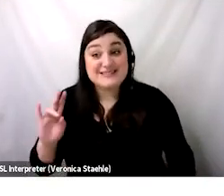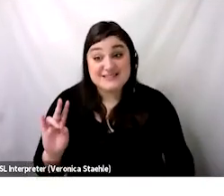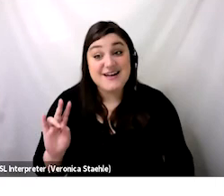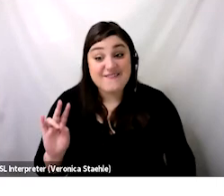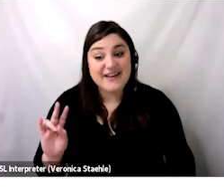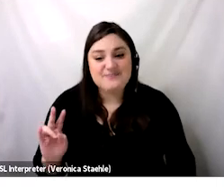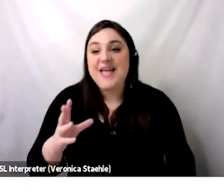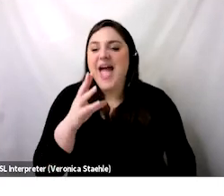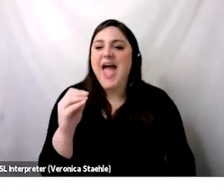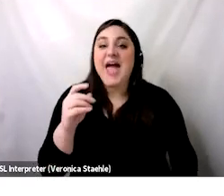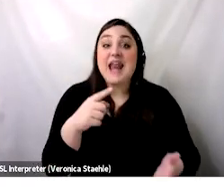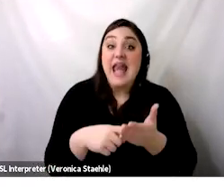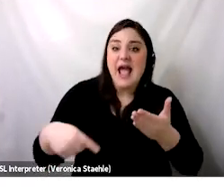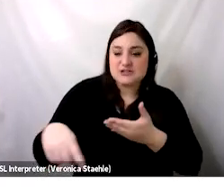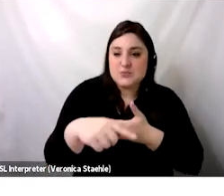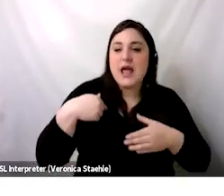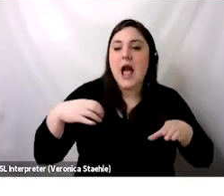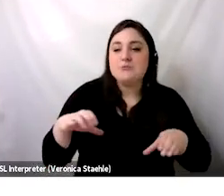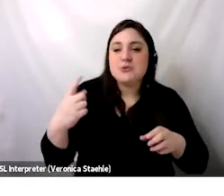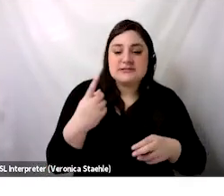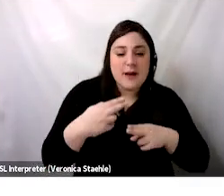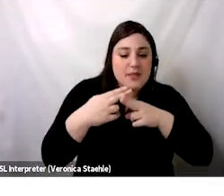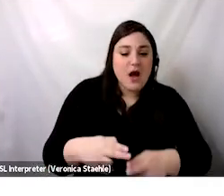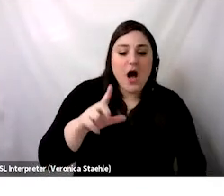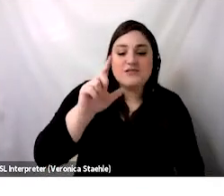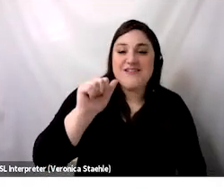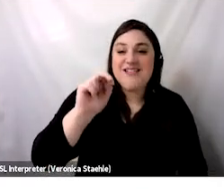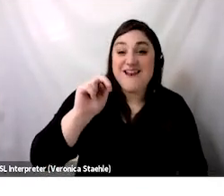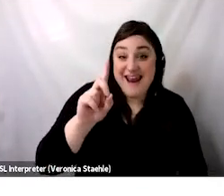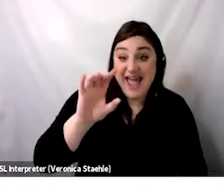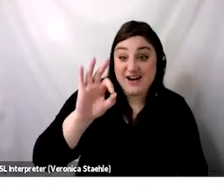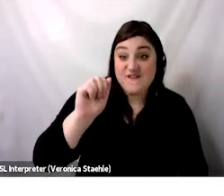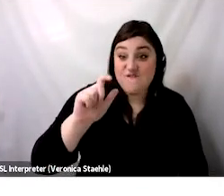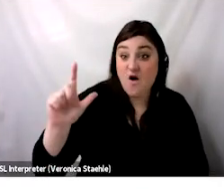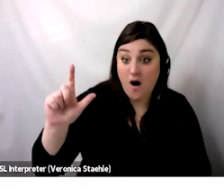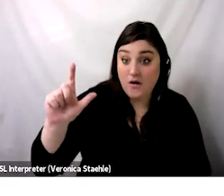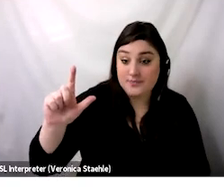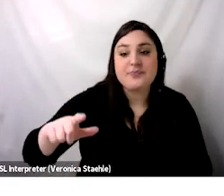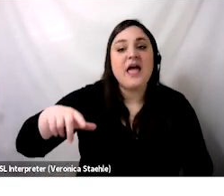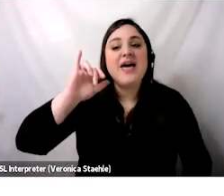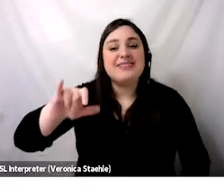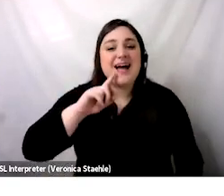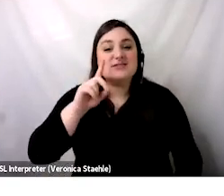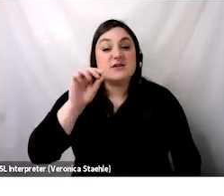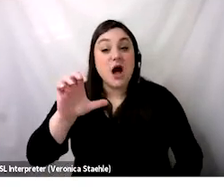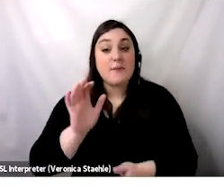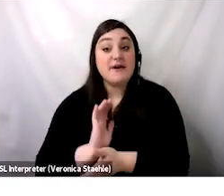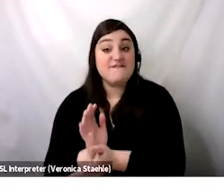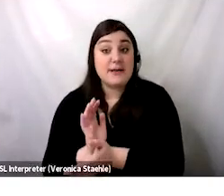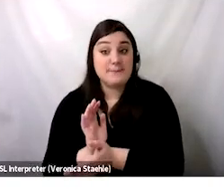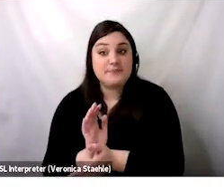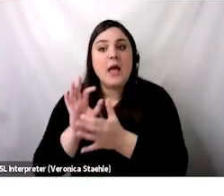doing something next week called Landfall. Landfall is a documentary movie on the impact of